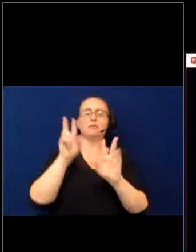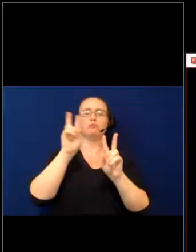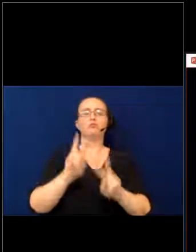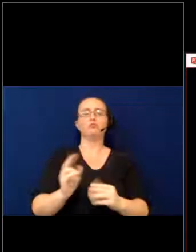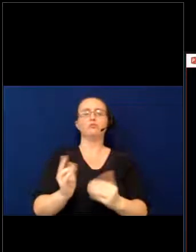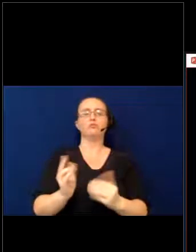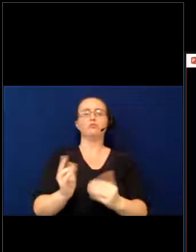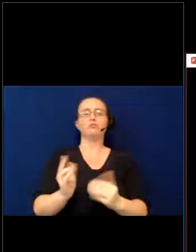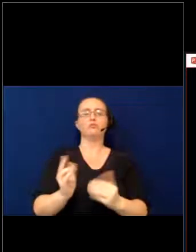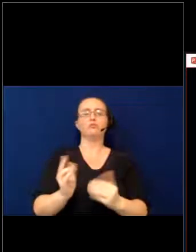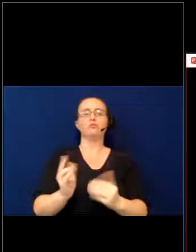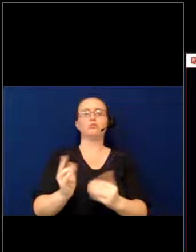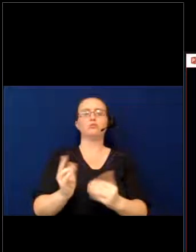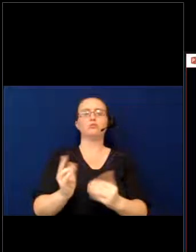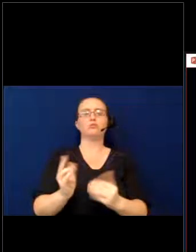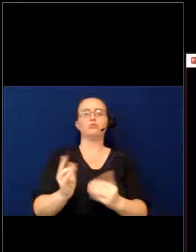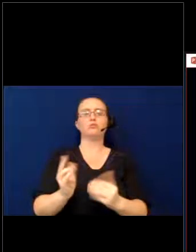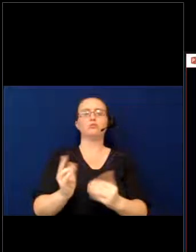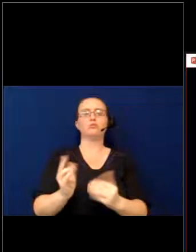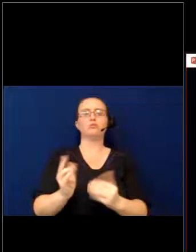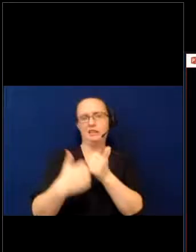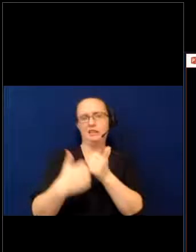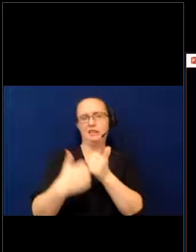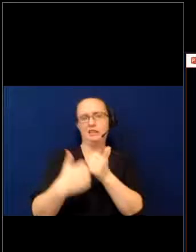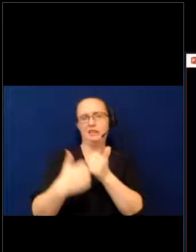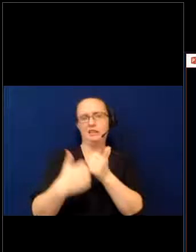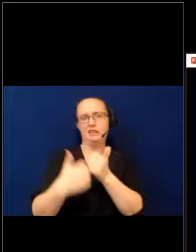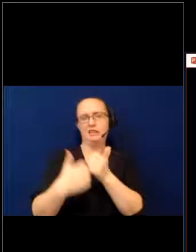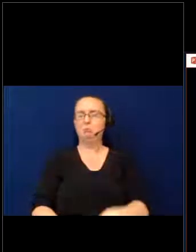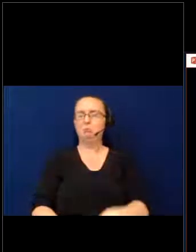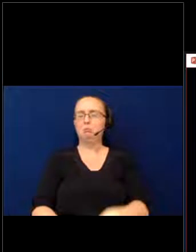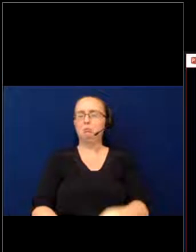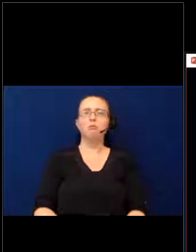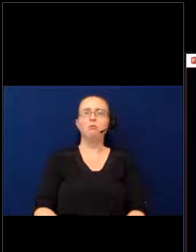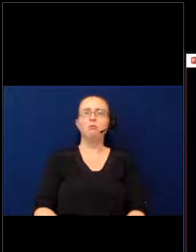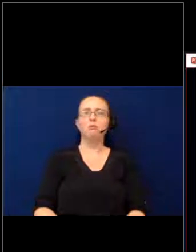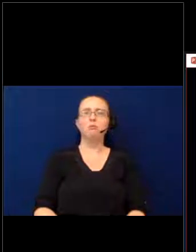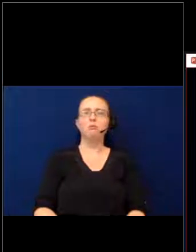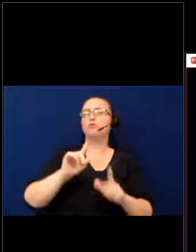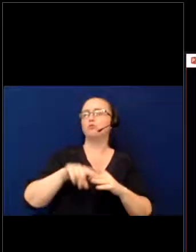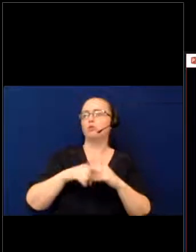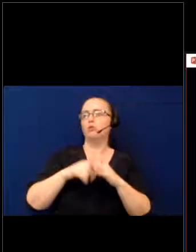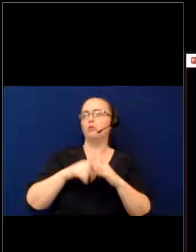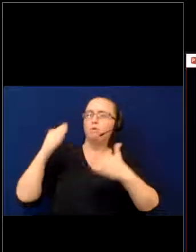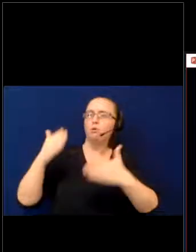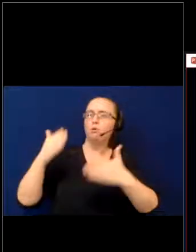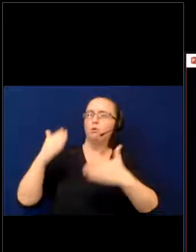go over each one of these. So let's start with focusing on the reader.